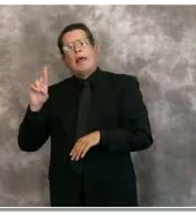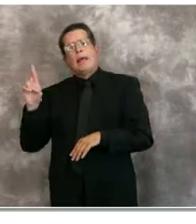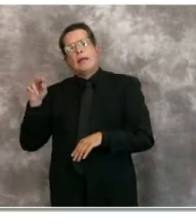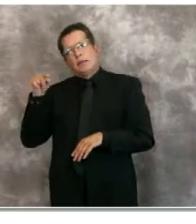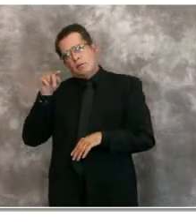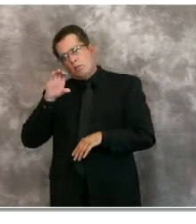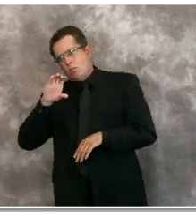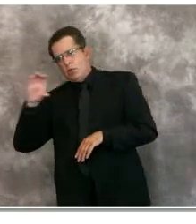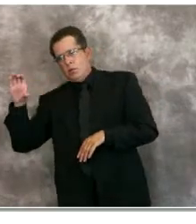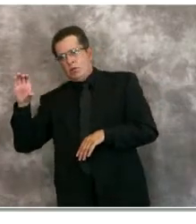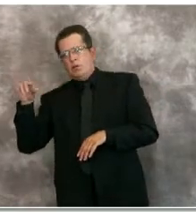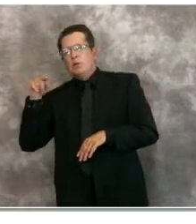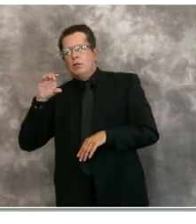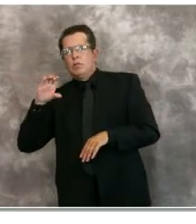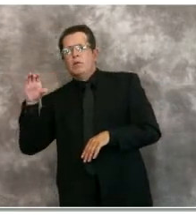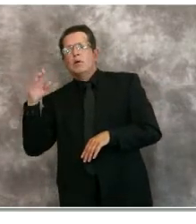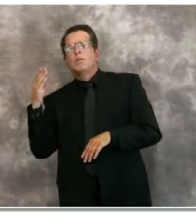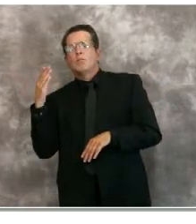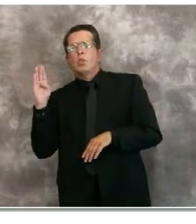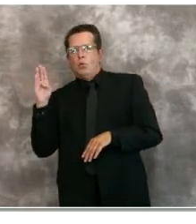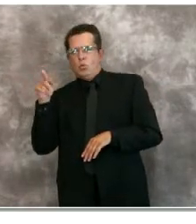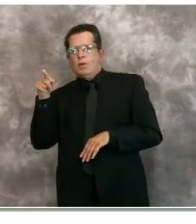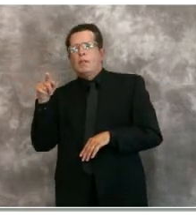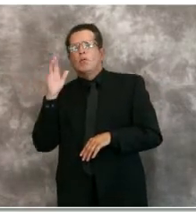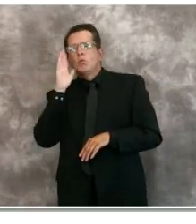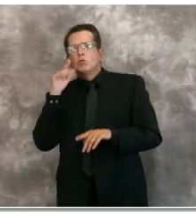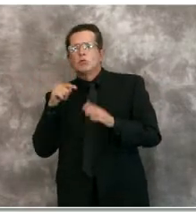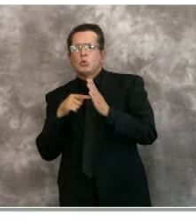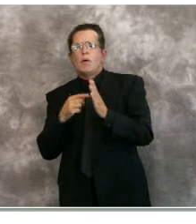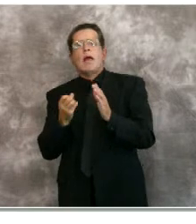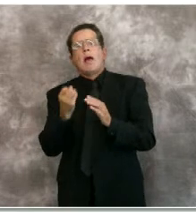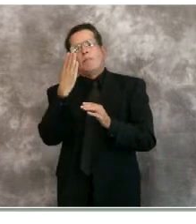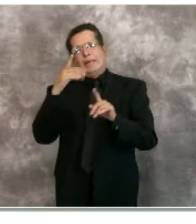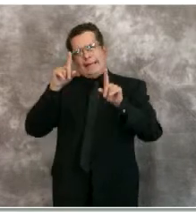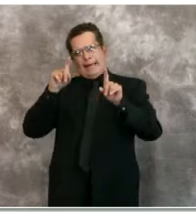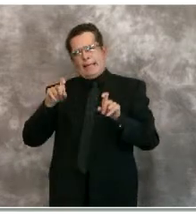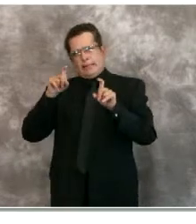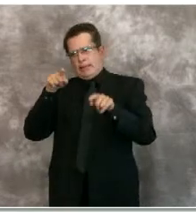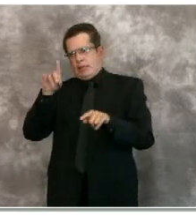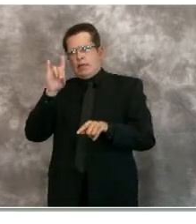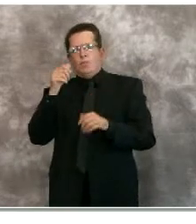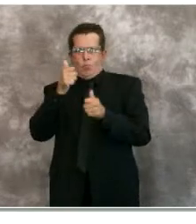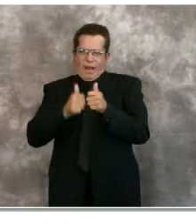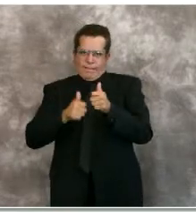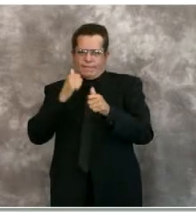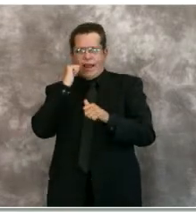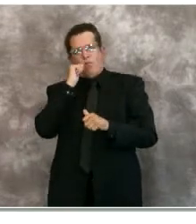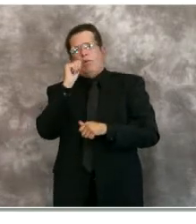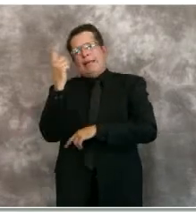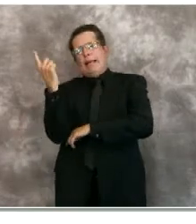the number of tests that were performed each day.